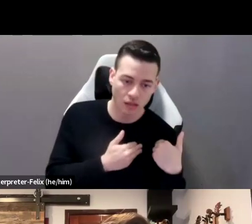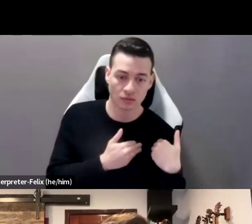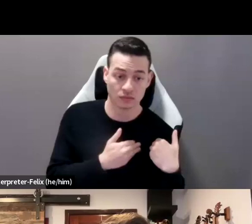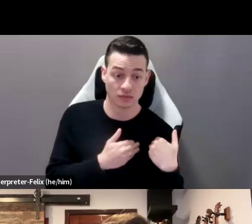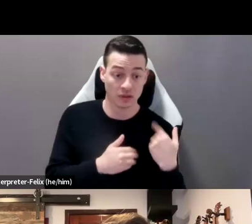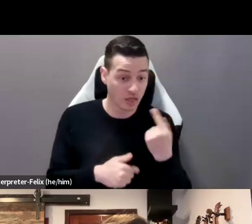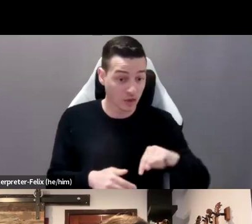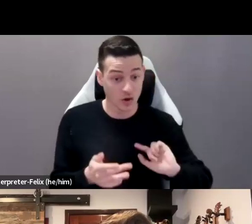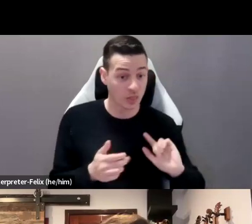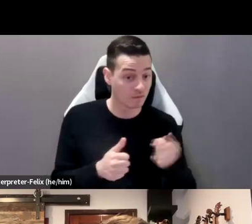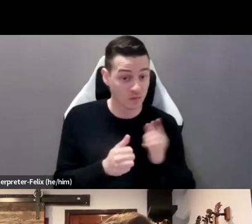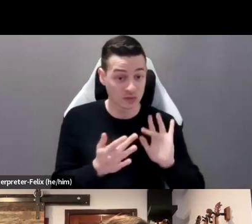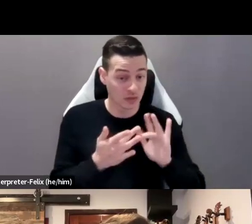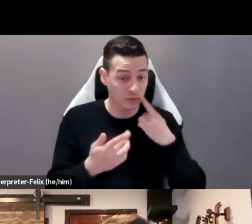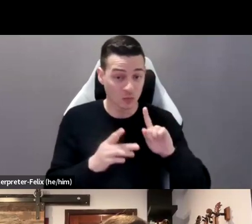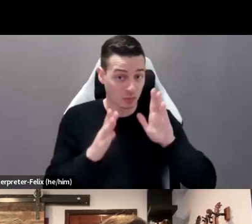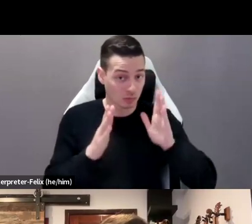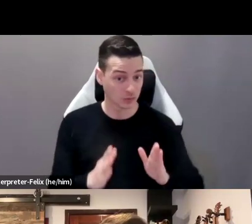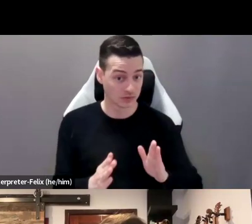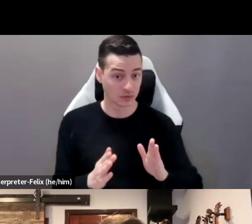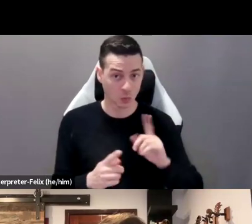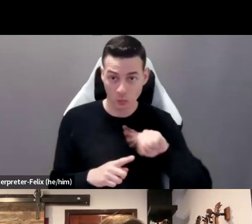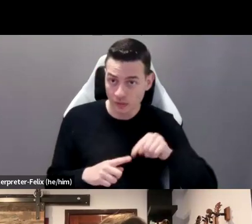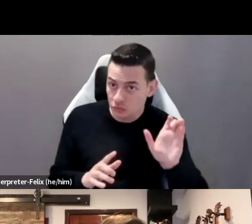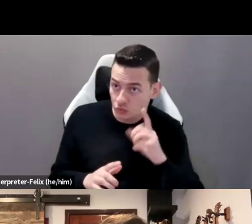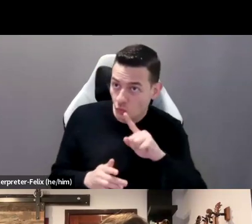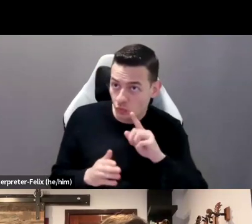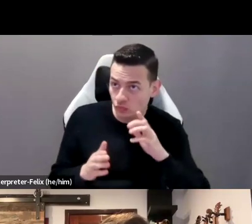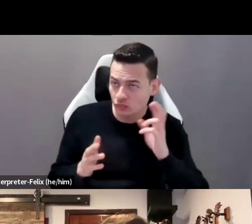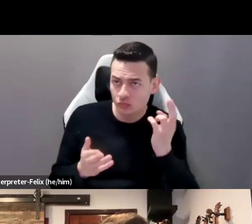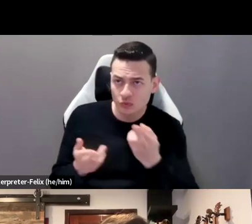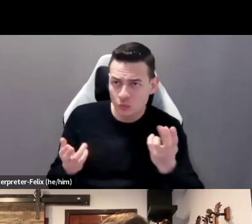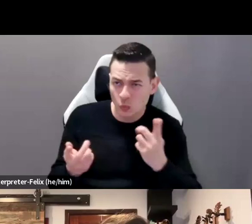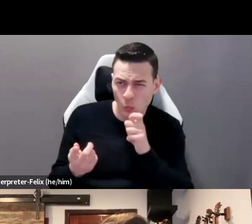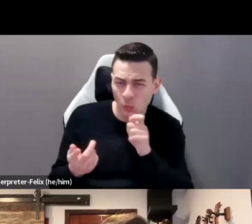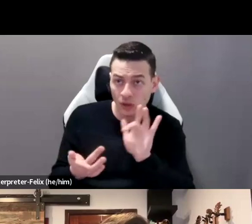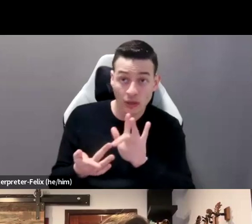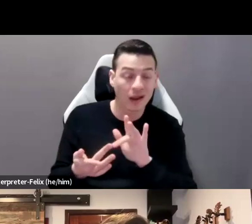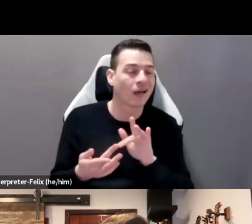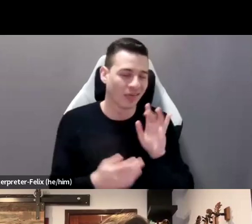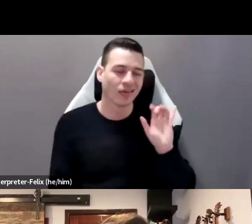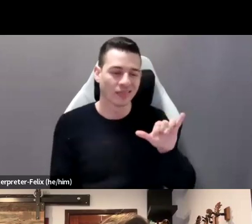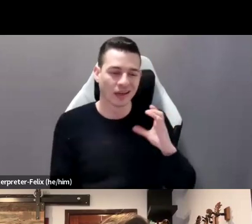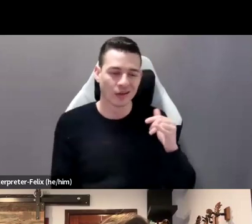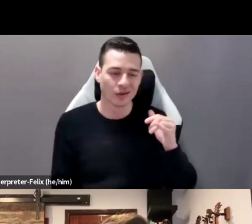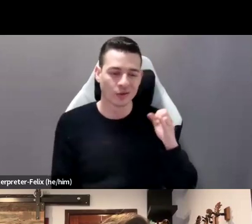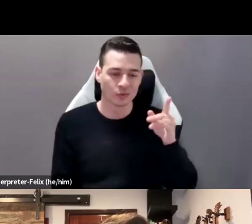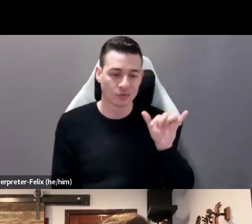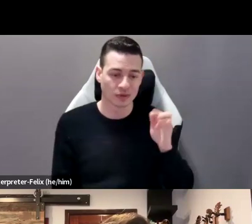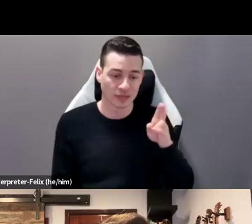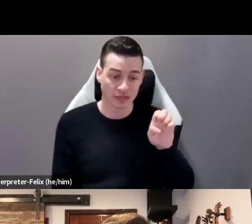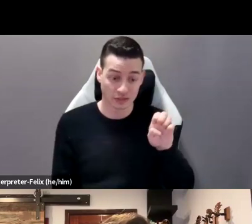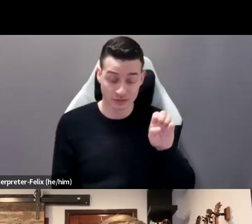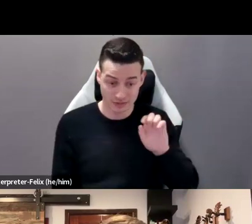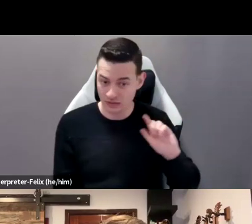initial contacts for the students who are reaching out for resources, as well as each campus has a student navigator